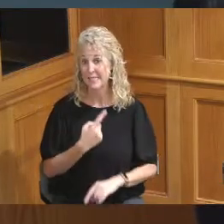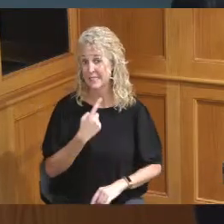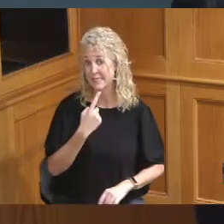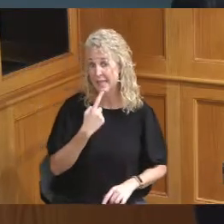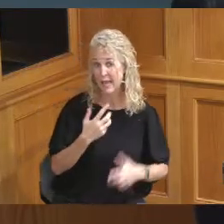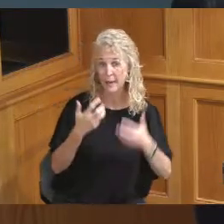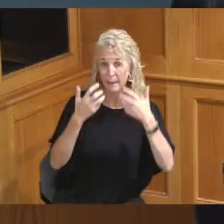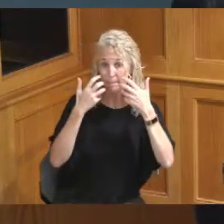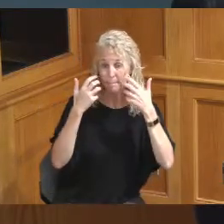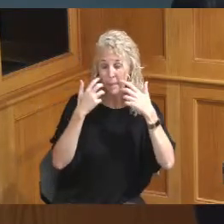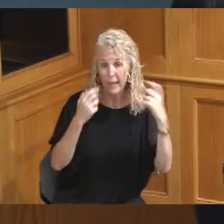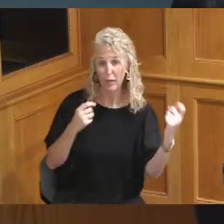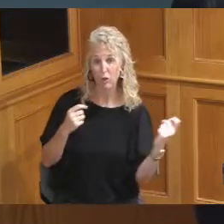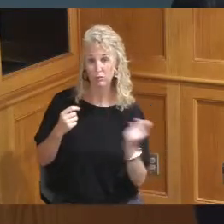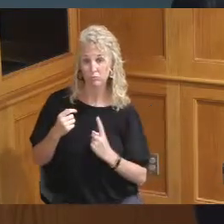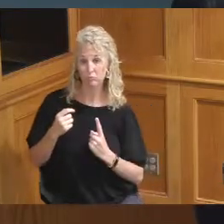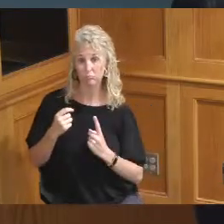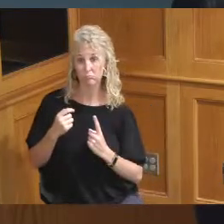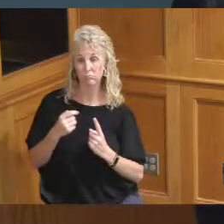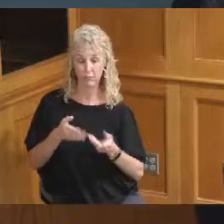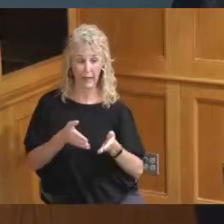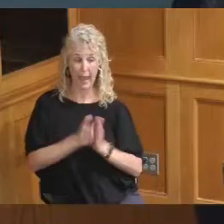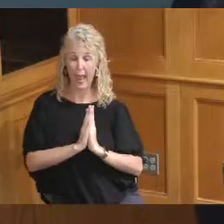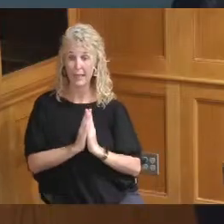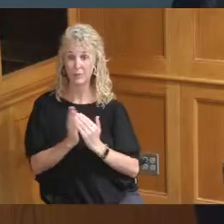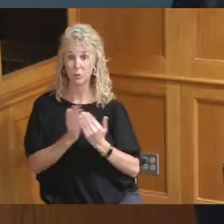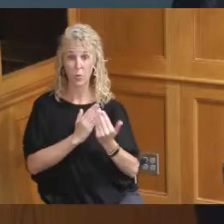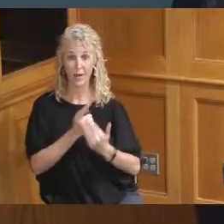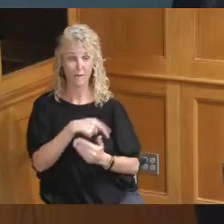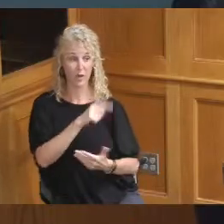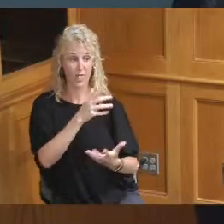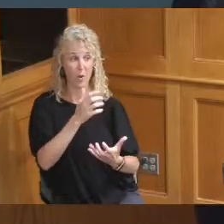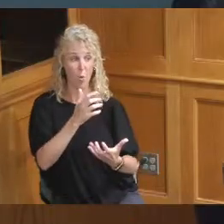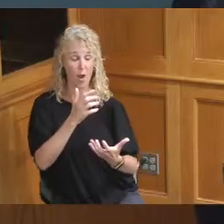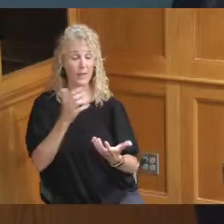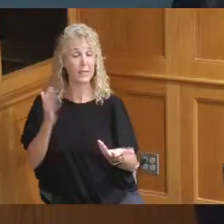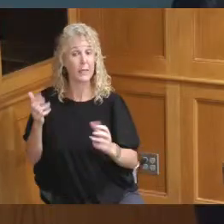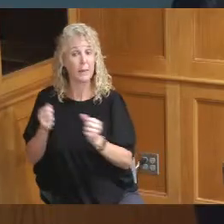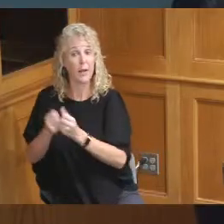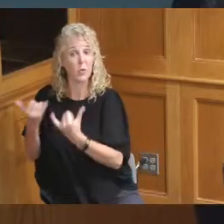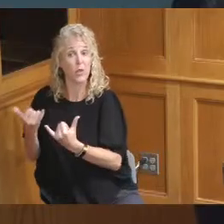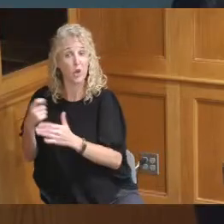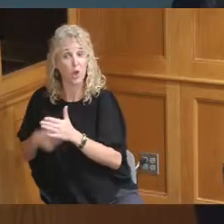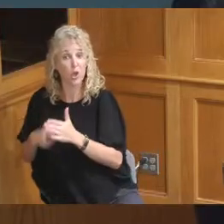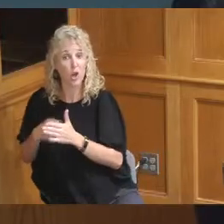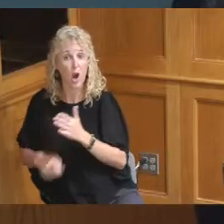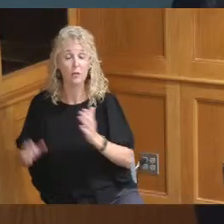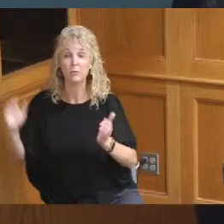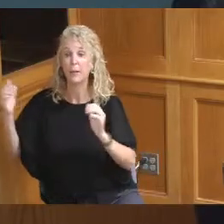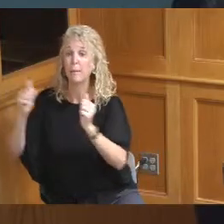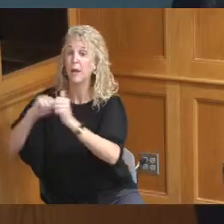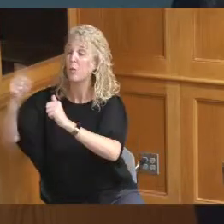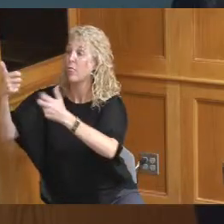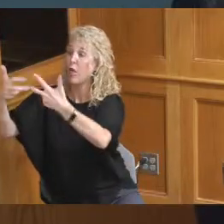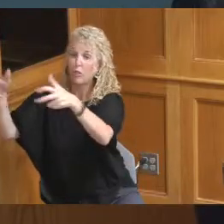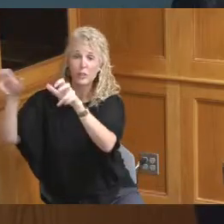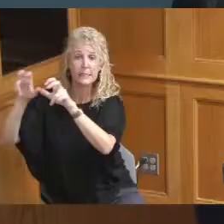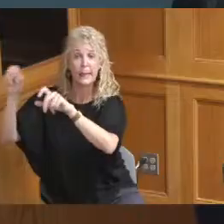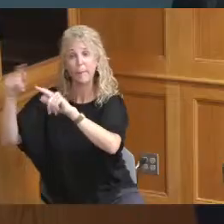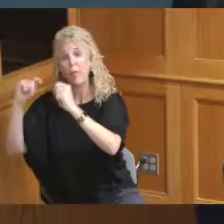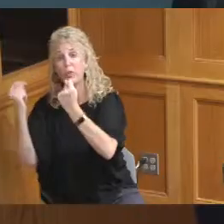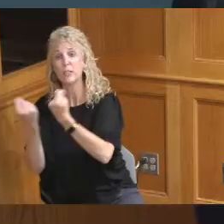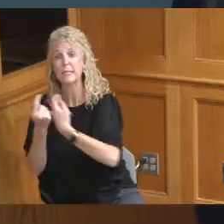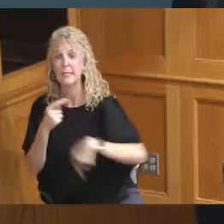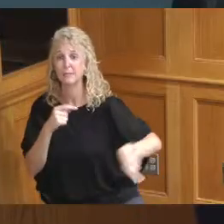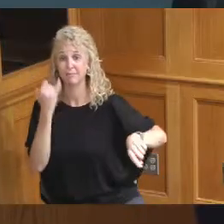come in and ask for enhancements relative to the market, relative to what everybody else was doing to stadiums all over the country. And